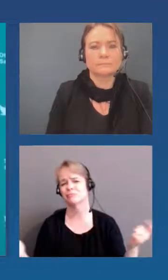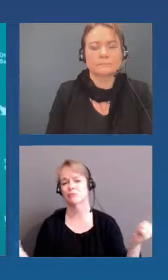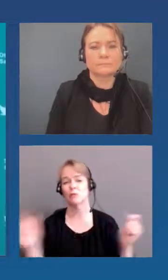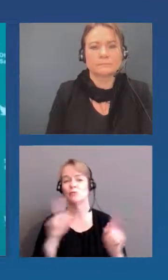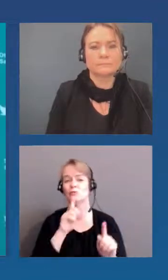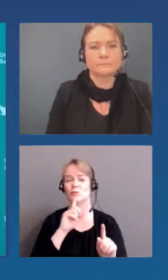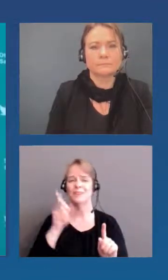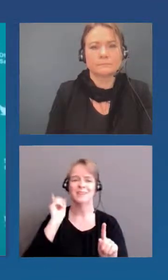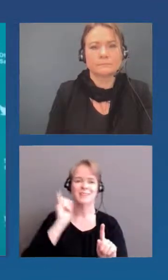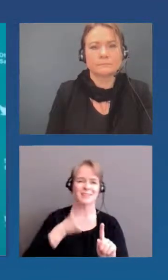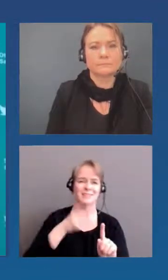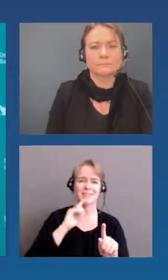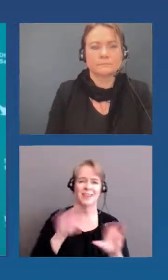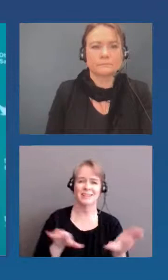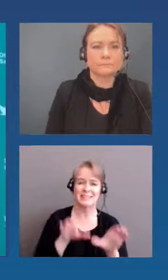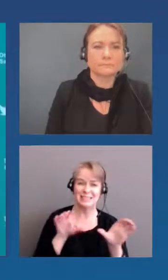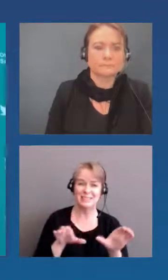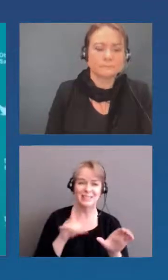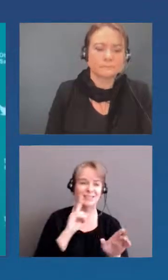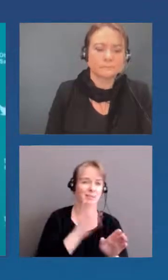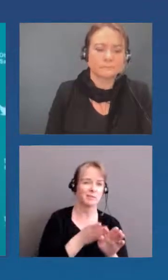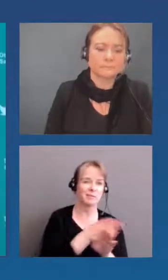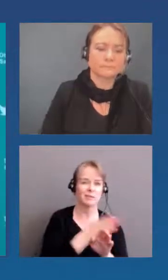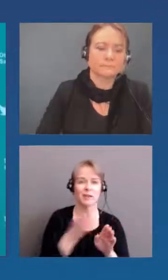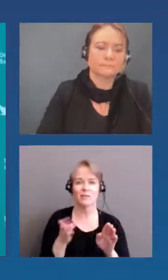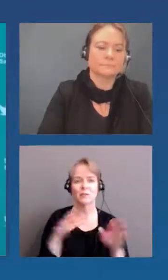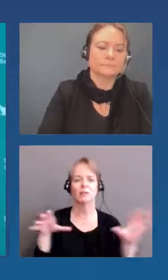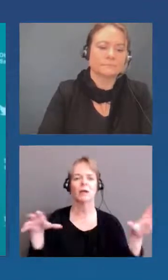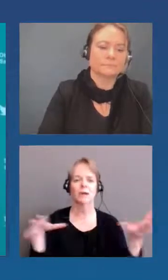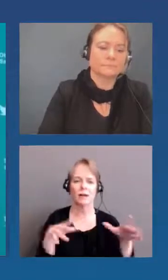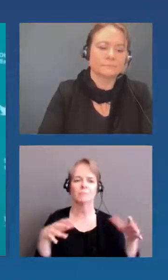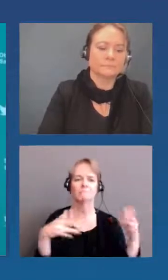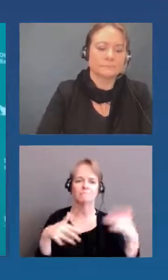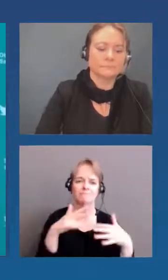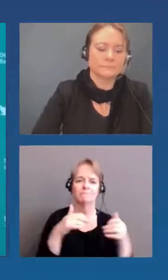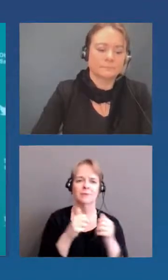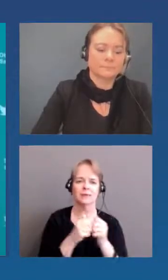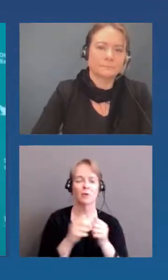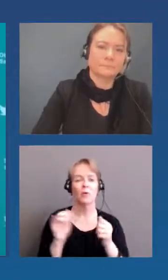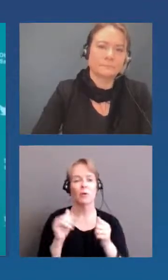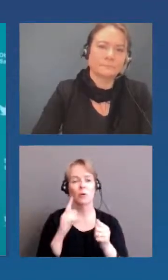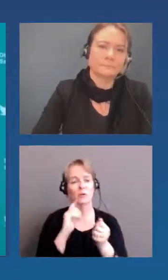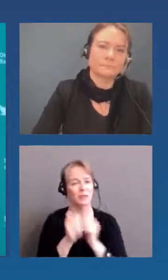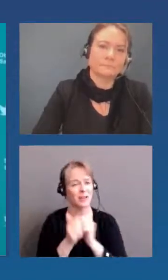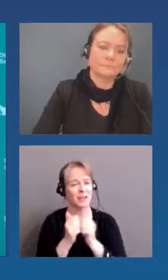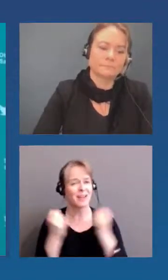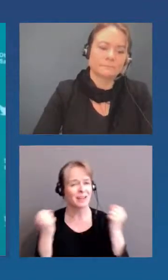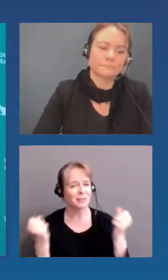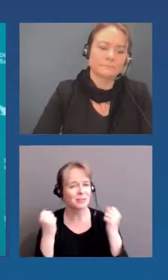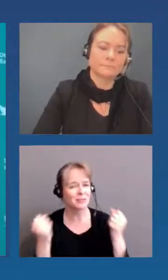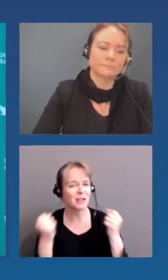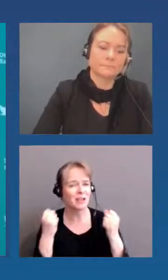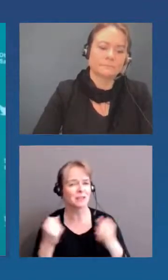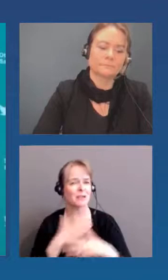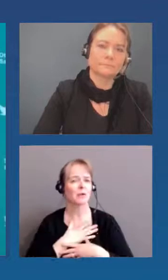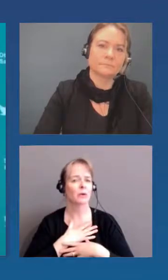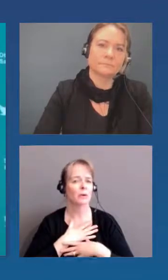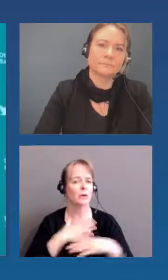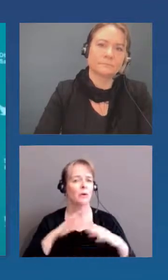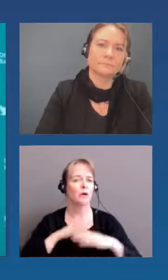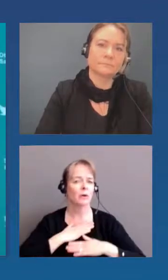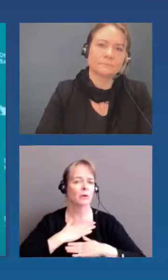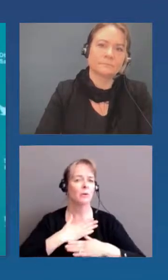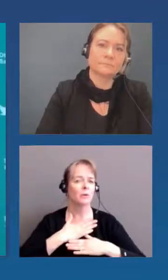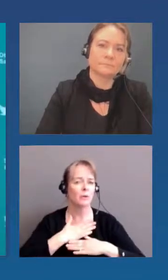brings people close together. And sometimes with harder breathing when you're exercising, these are higher